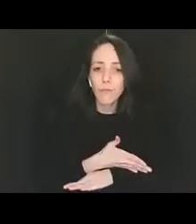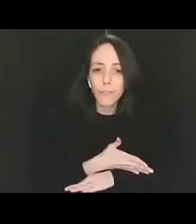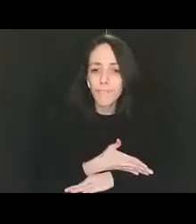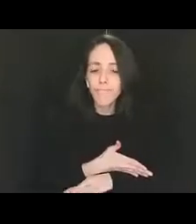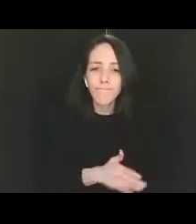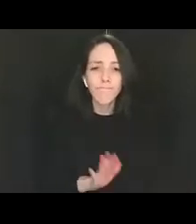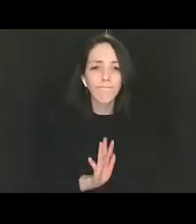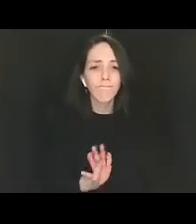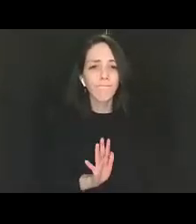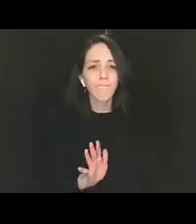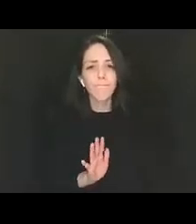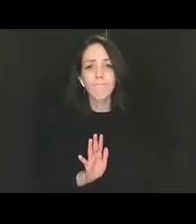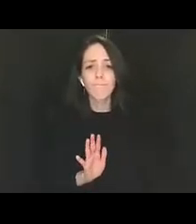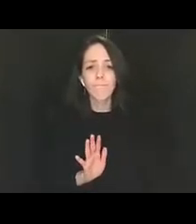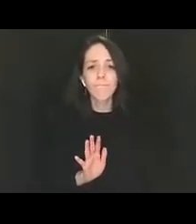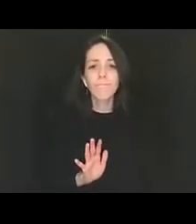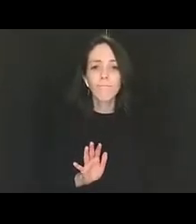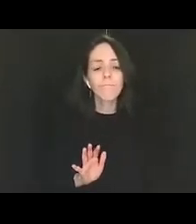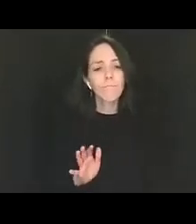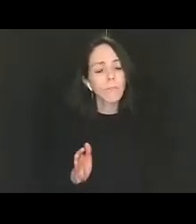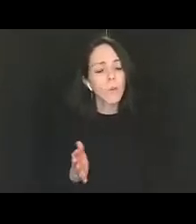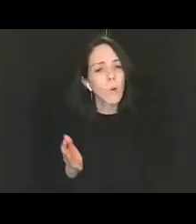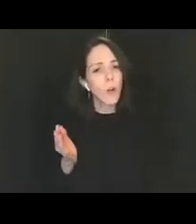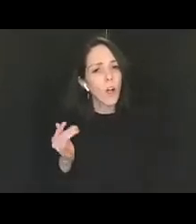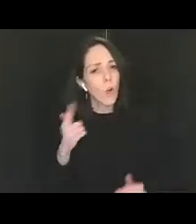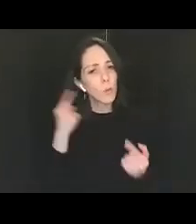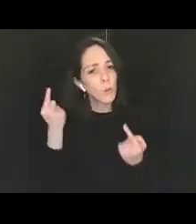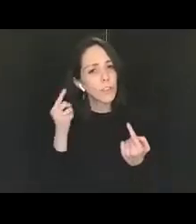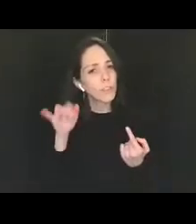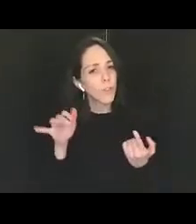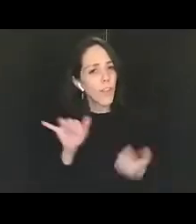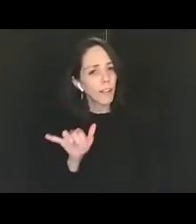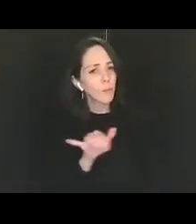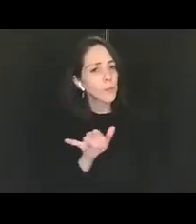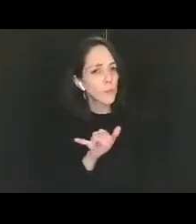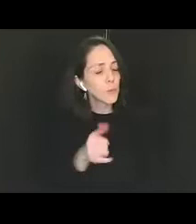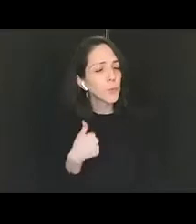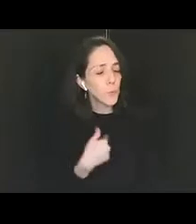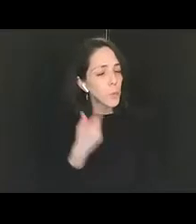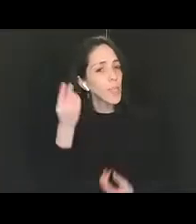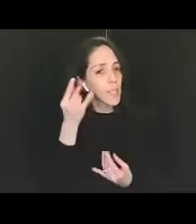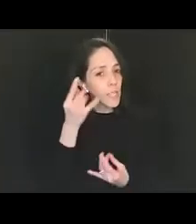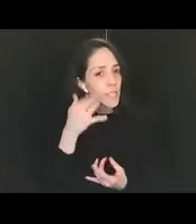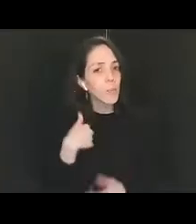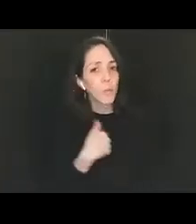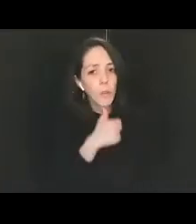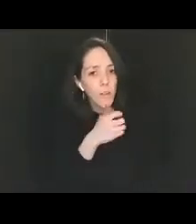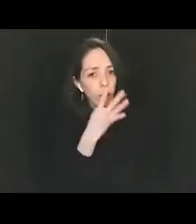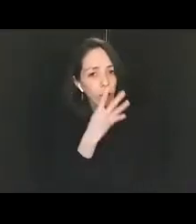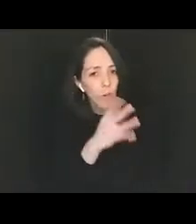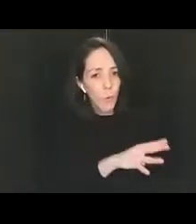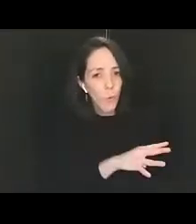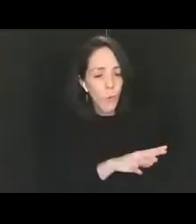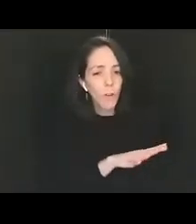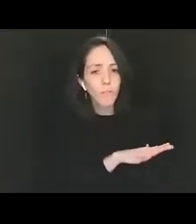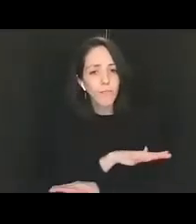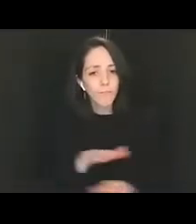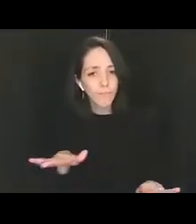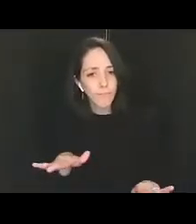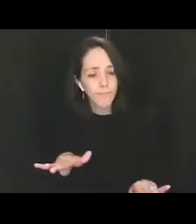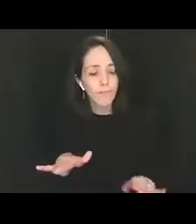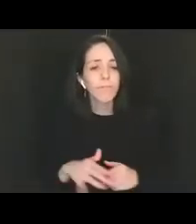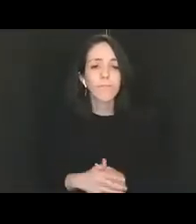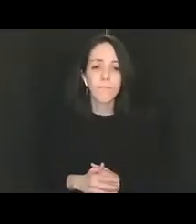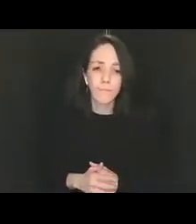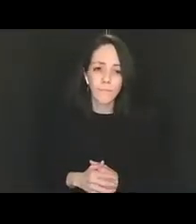for the folks in this district and making sure that we're not at a